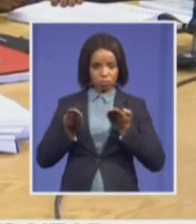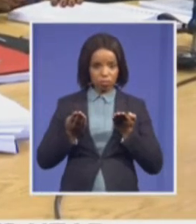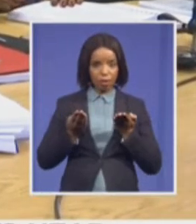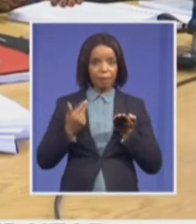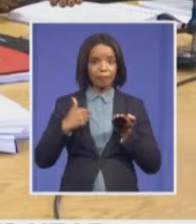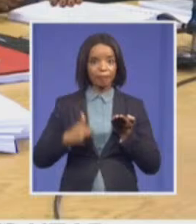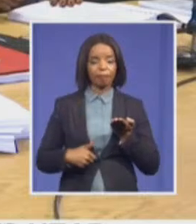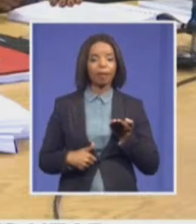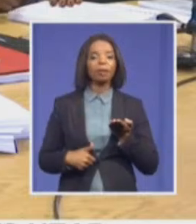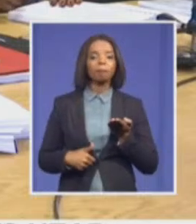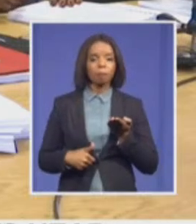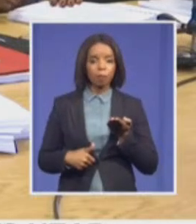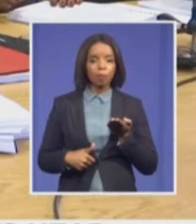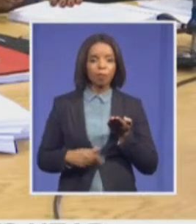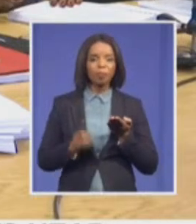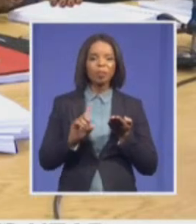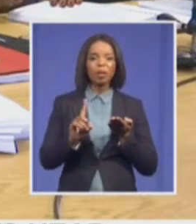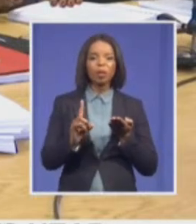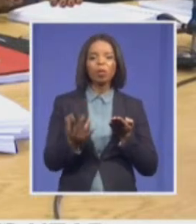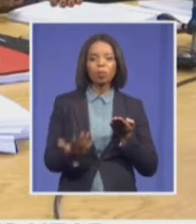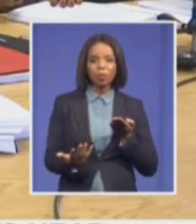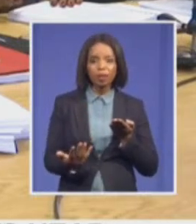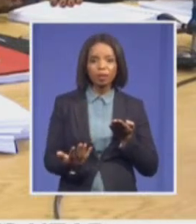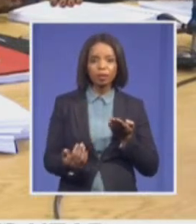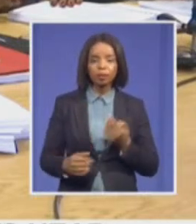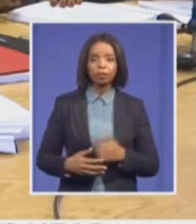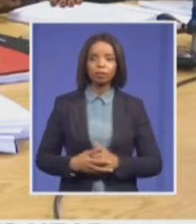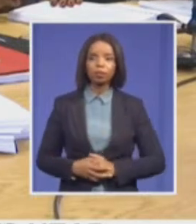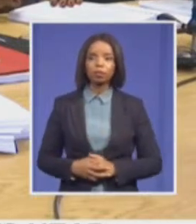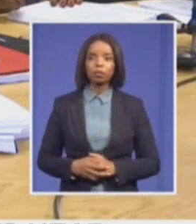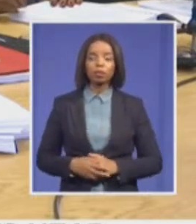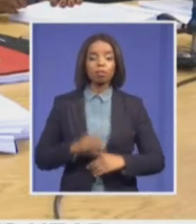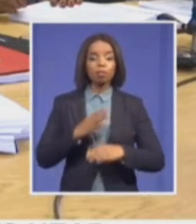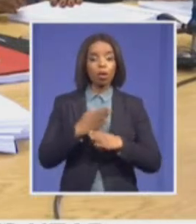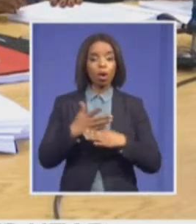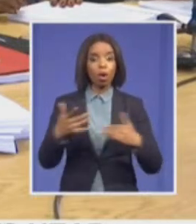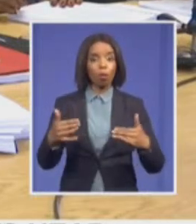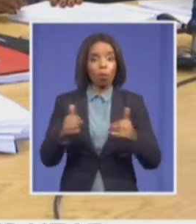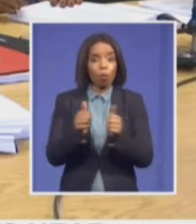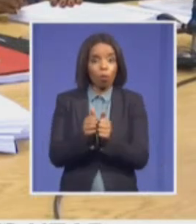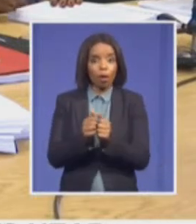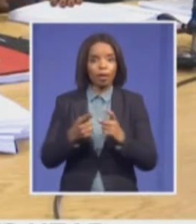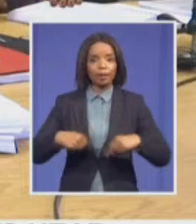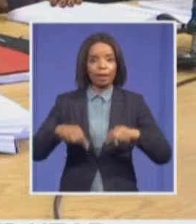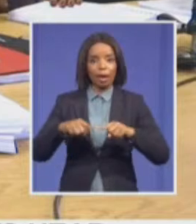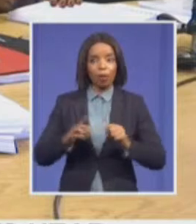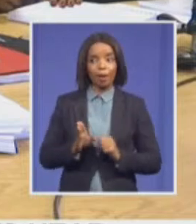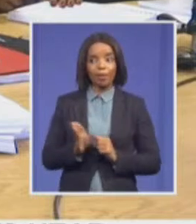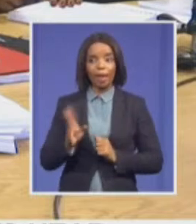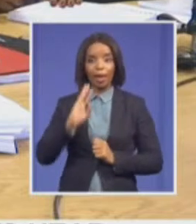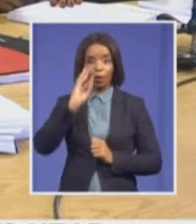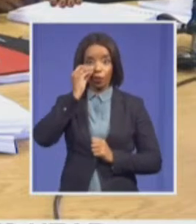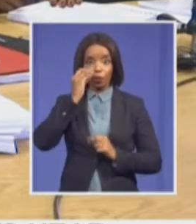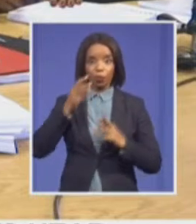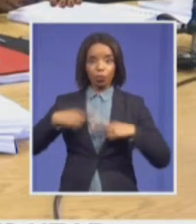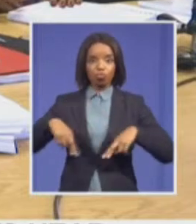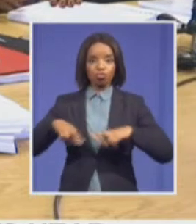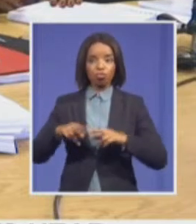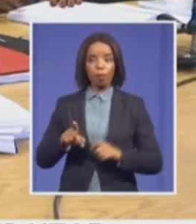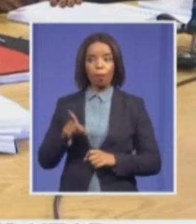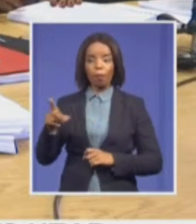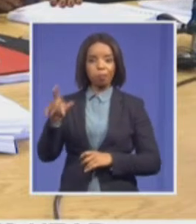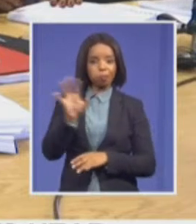our colleagues in the newsroom were contemplating publishing a story